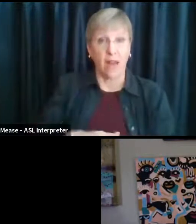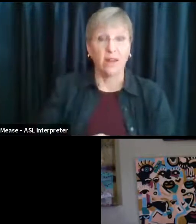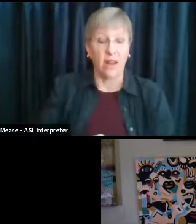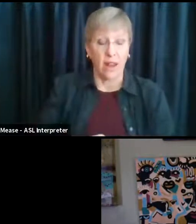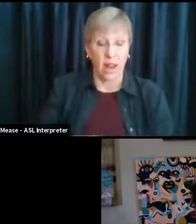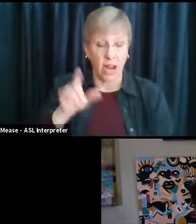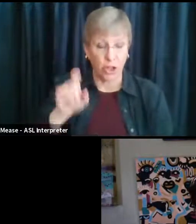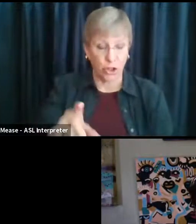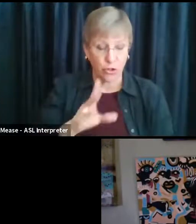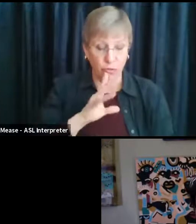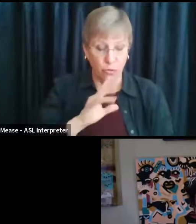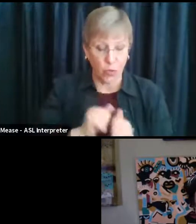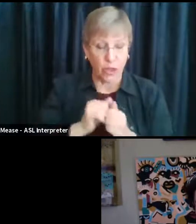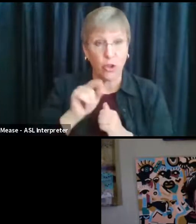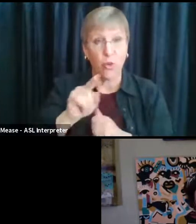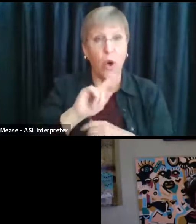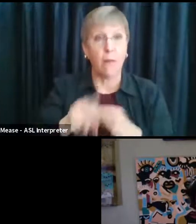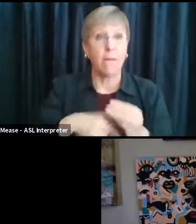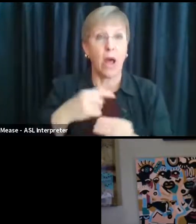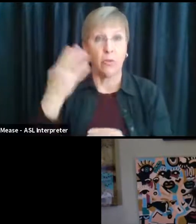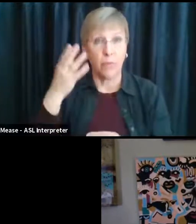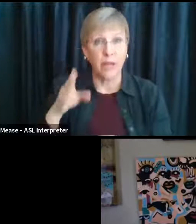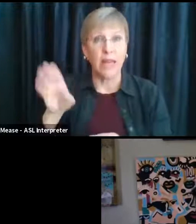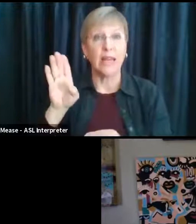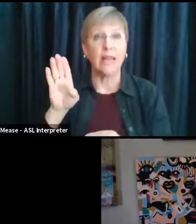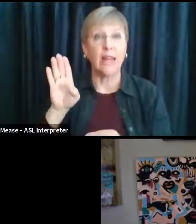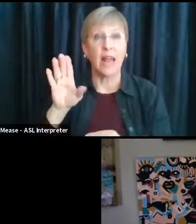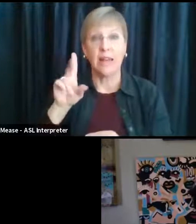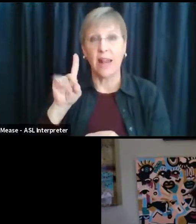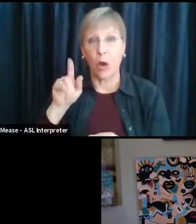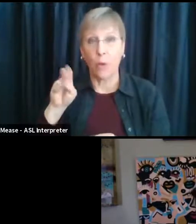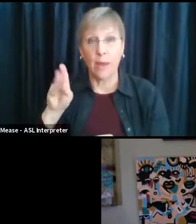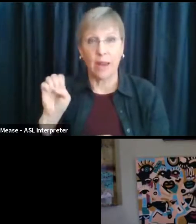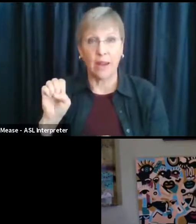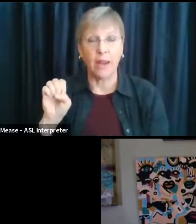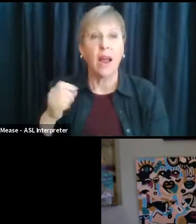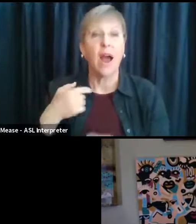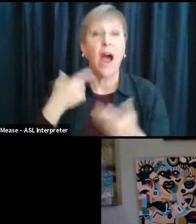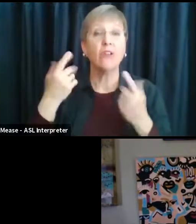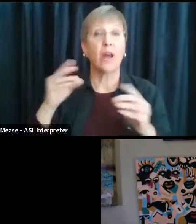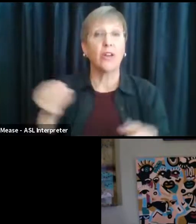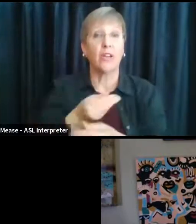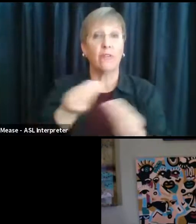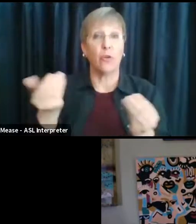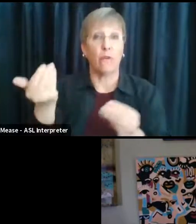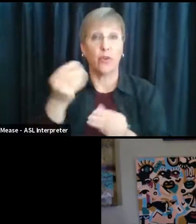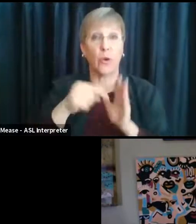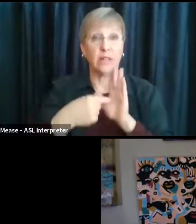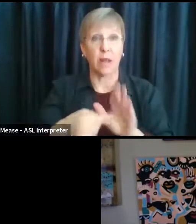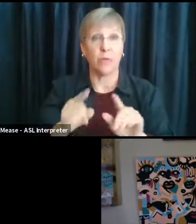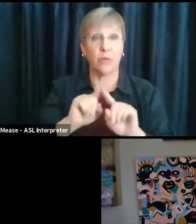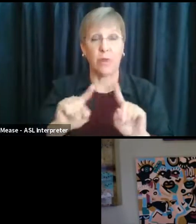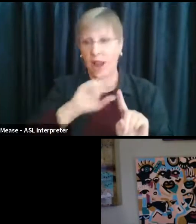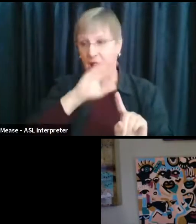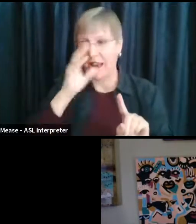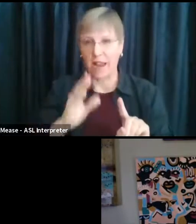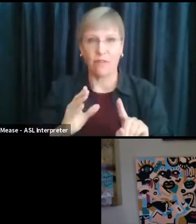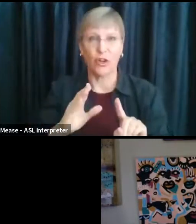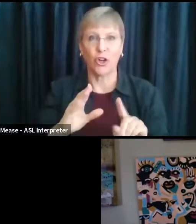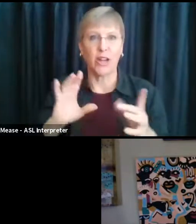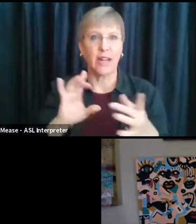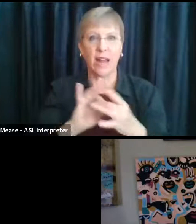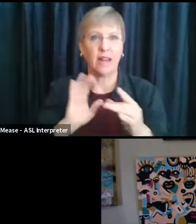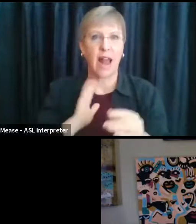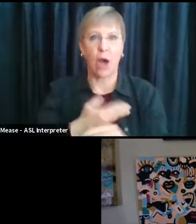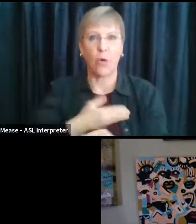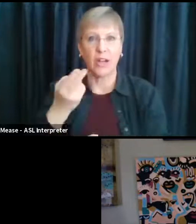I've talked to you about Benin and Dahomey. And I tried to give you a few examples, but I never linked our history